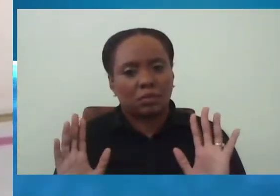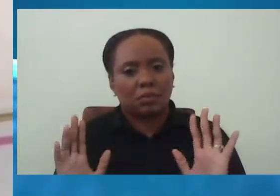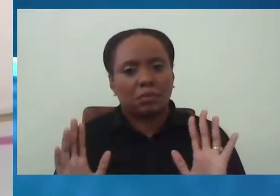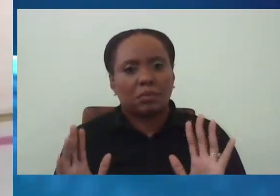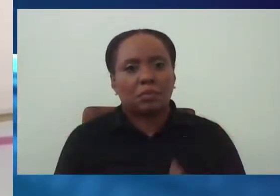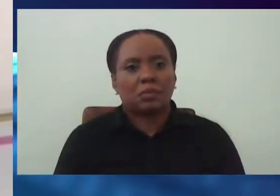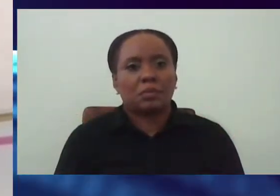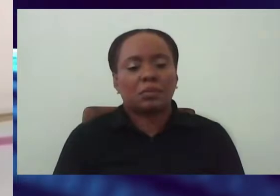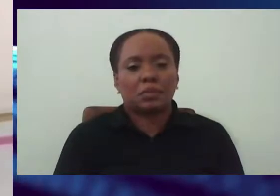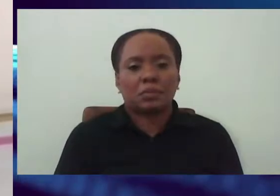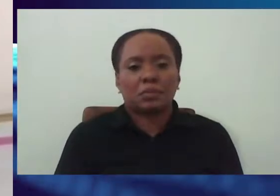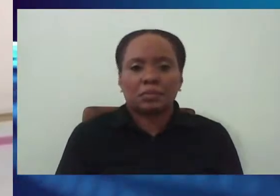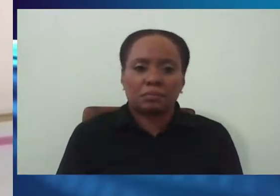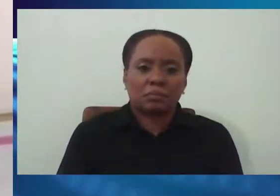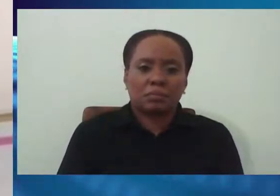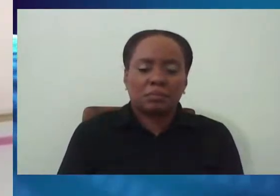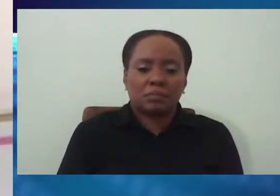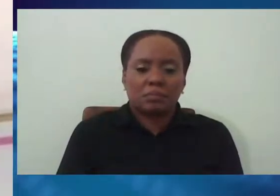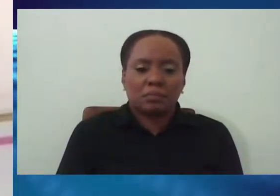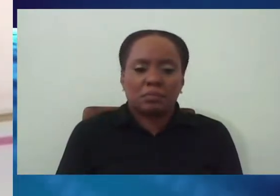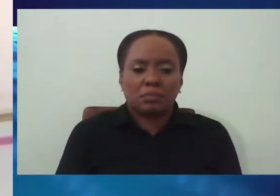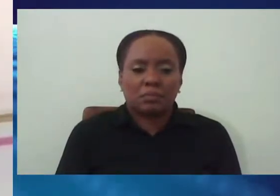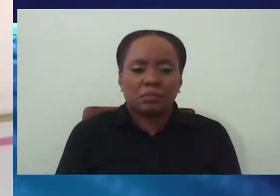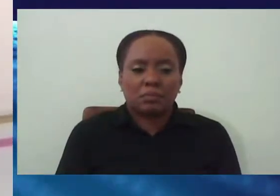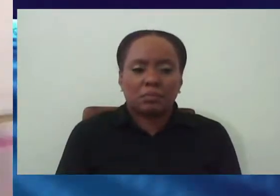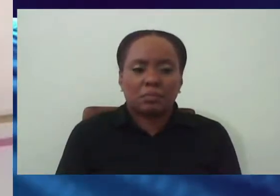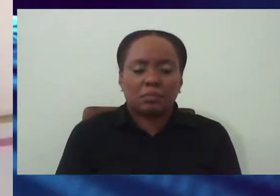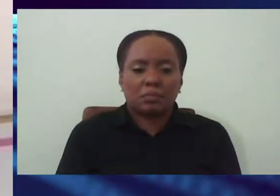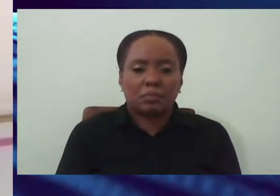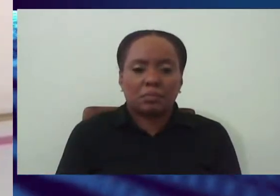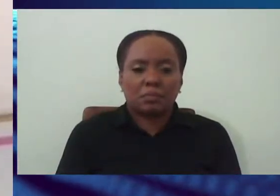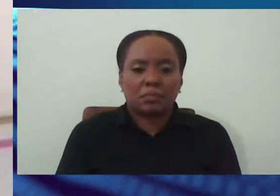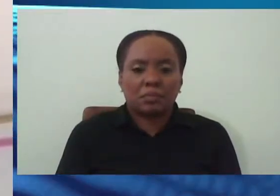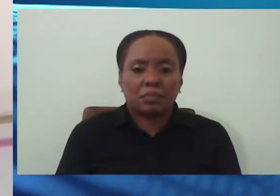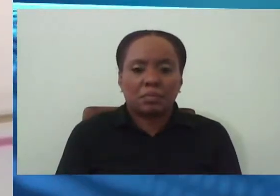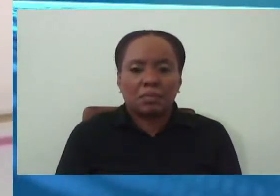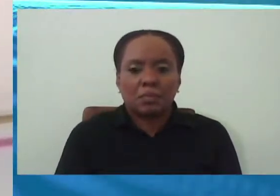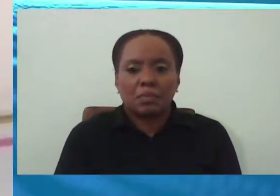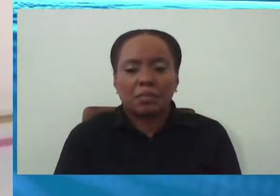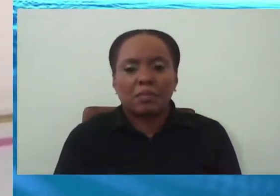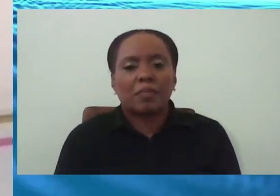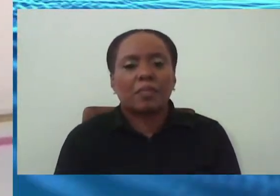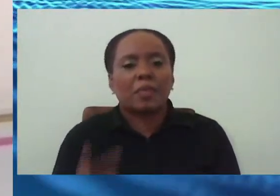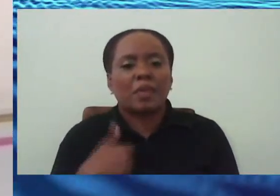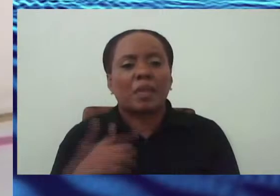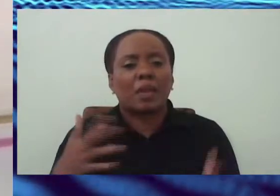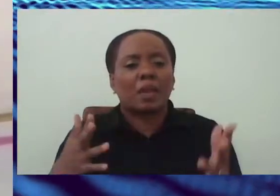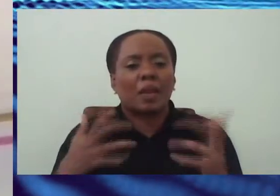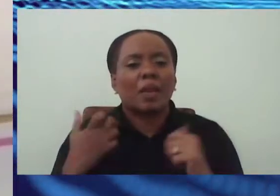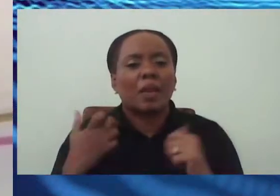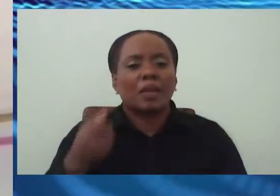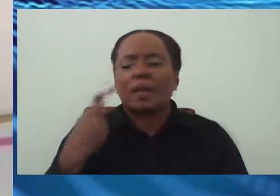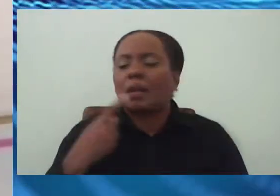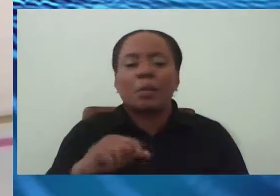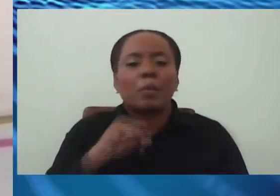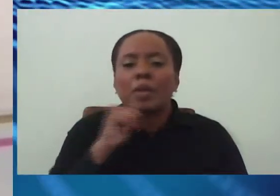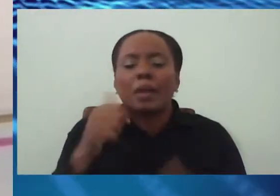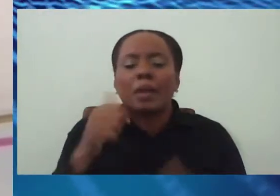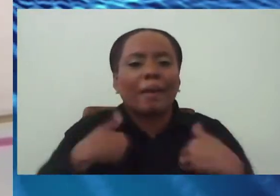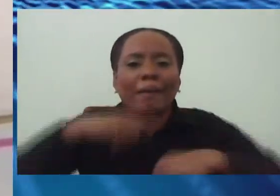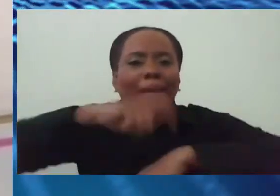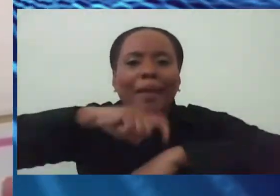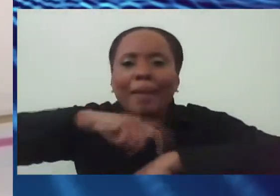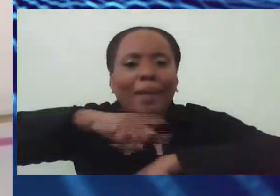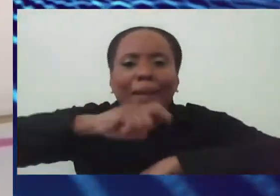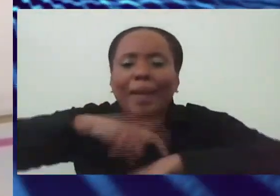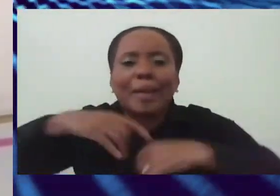I think for the person who is out there, I just want to be very frank, because I don't think we really have a lot of time to play around with. There